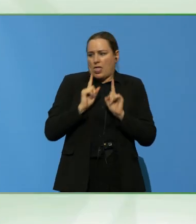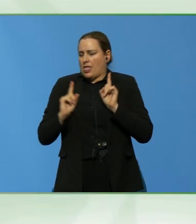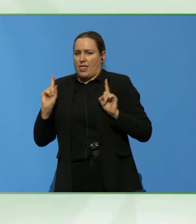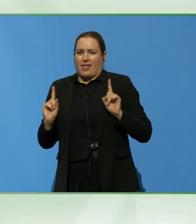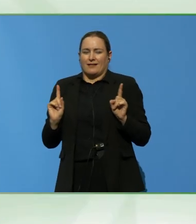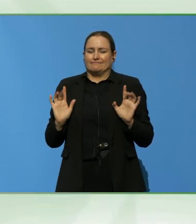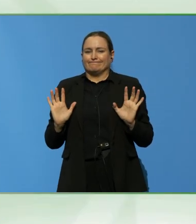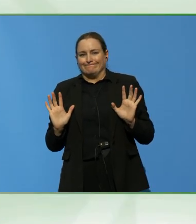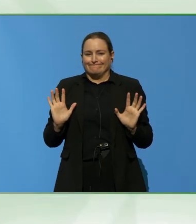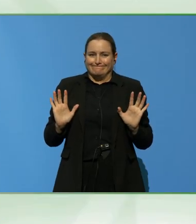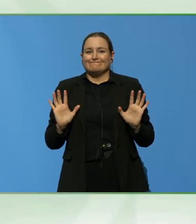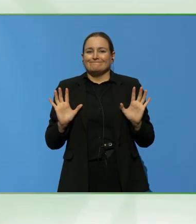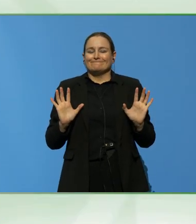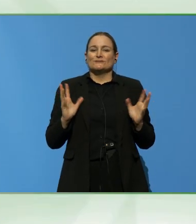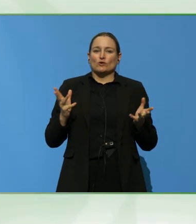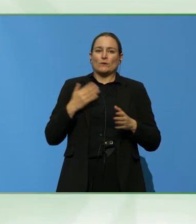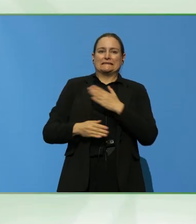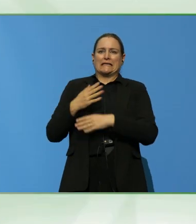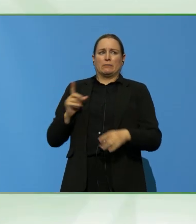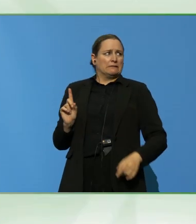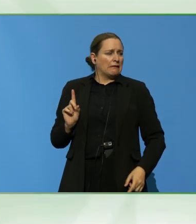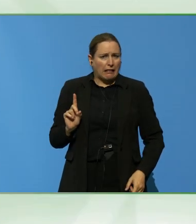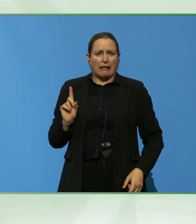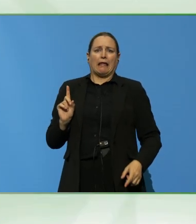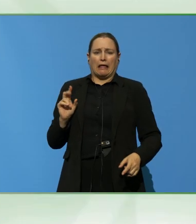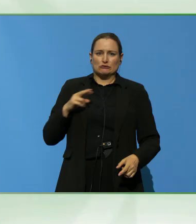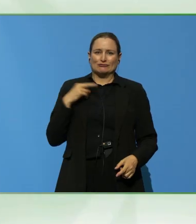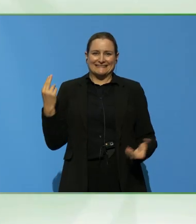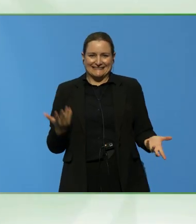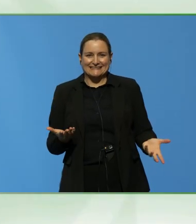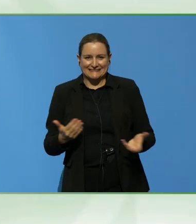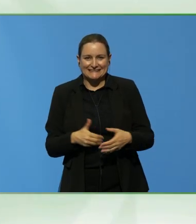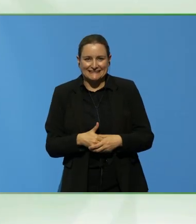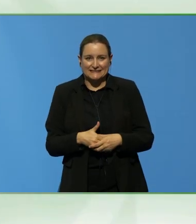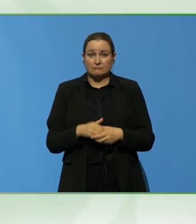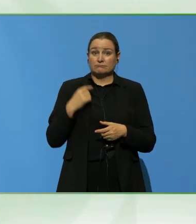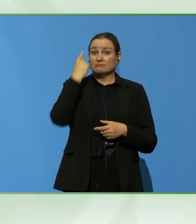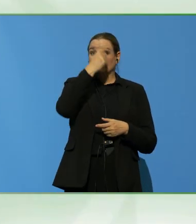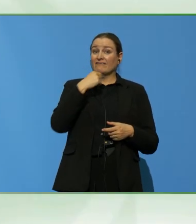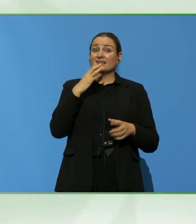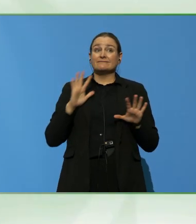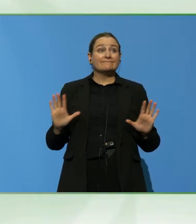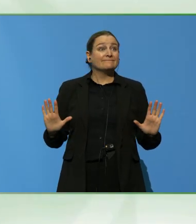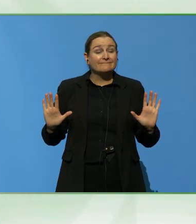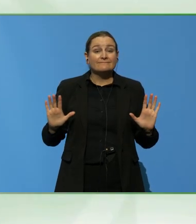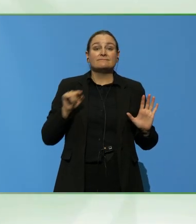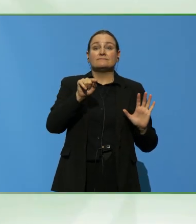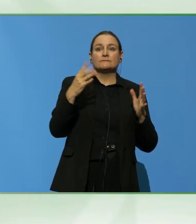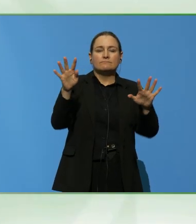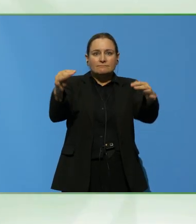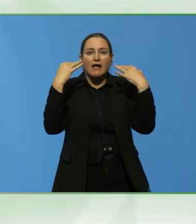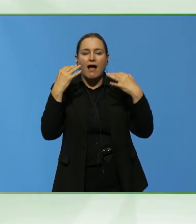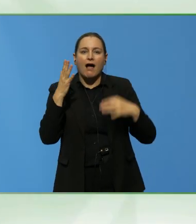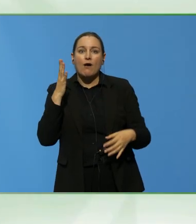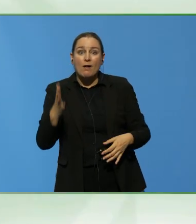nowadays especially, how much of an audience you can bring if you are put in front of a camera, which is why you